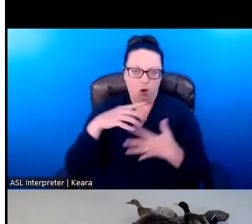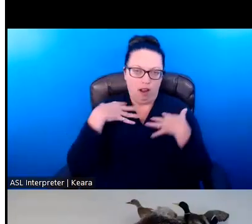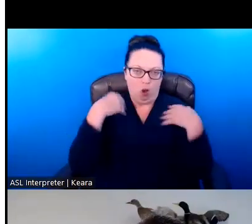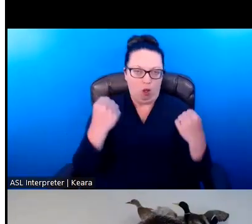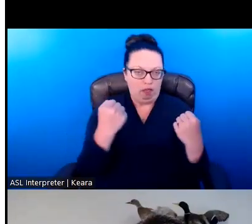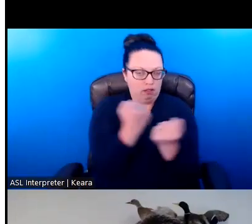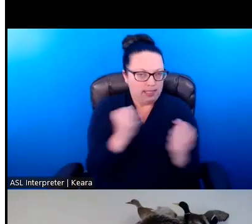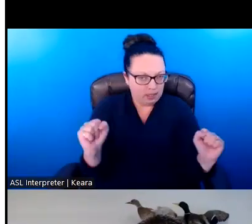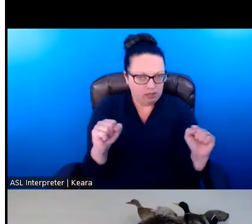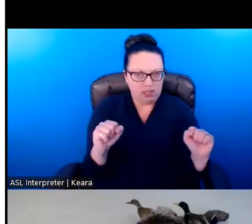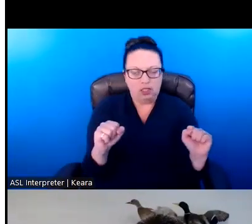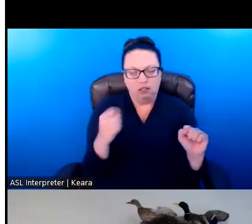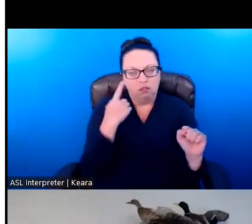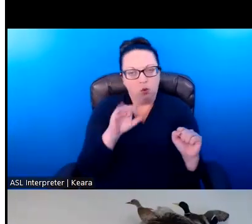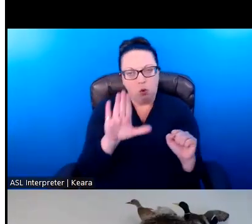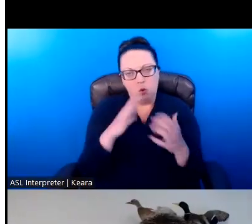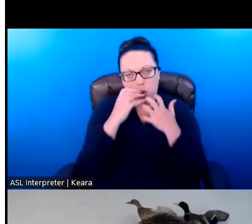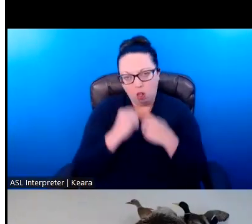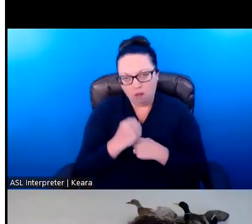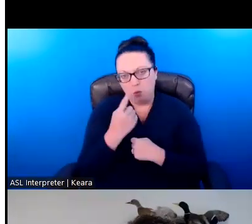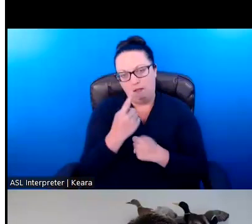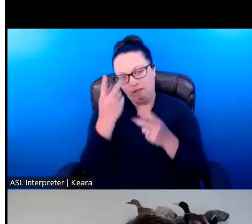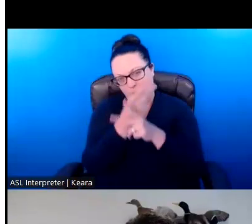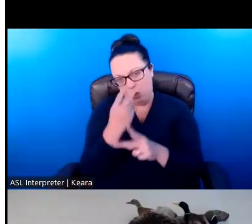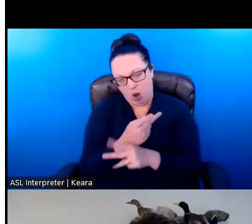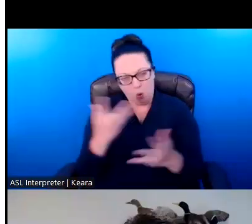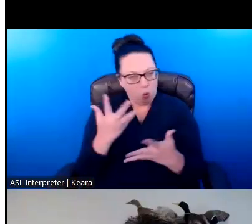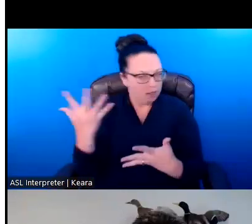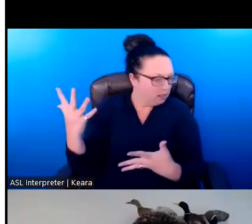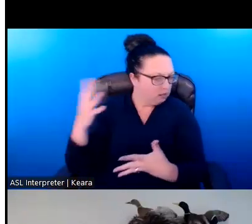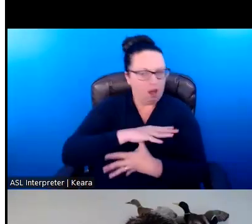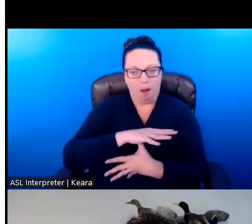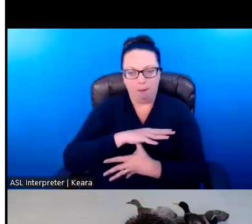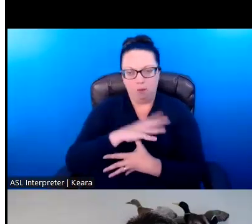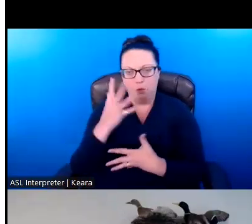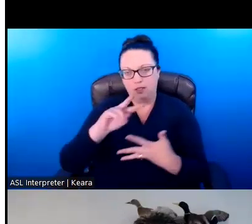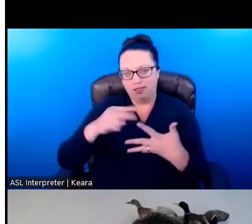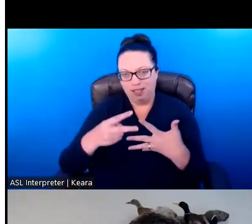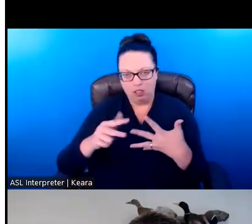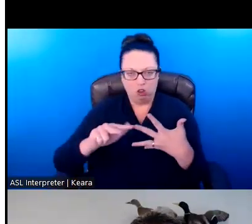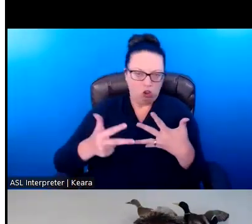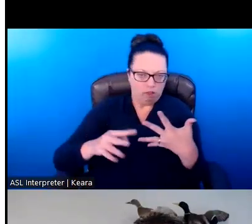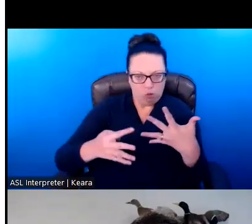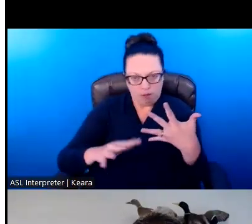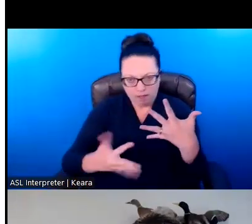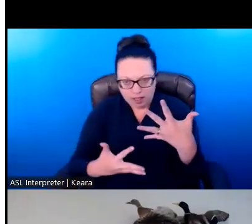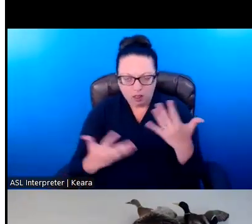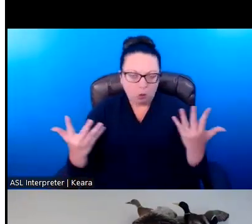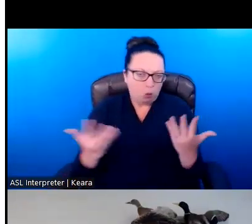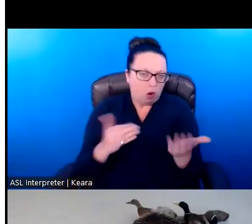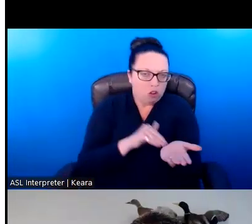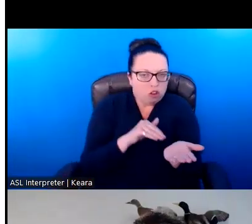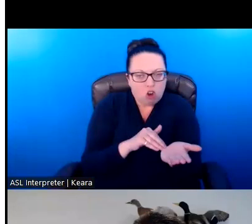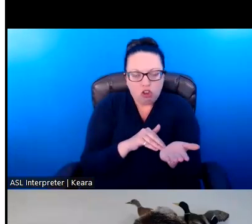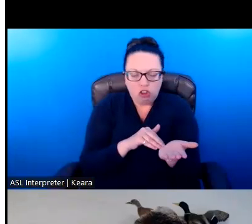recovery of your loved one, it might help. Which one does the discharge planner or the doc or the nurse understand to be